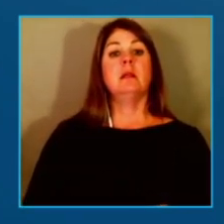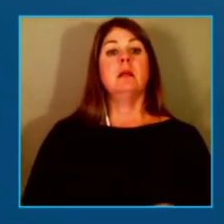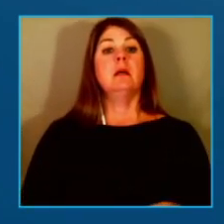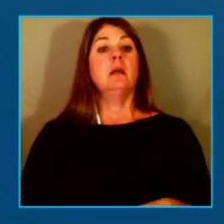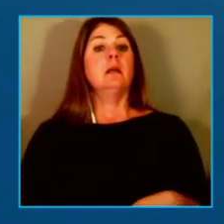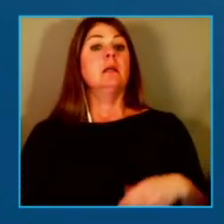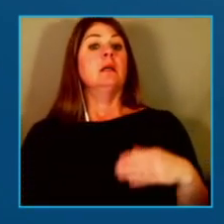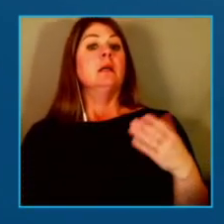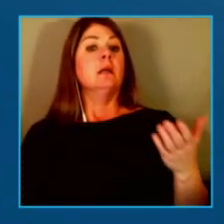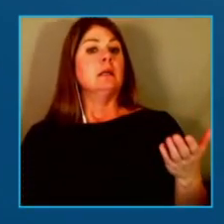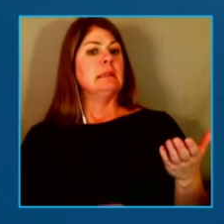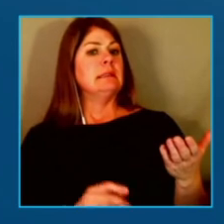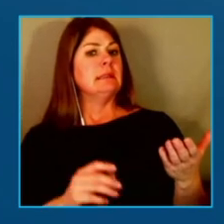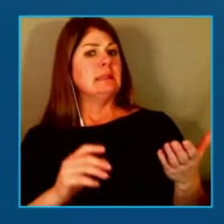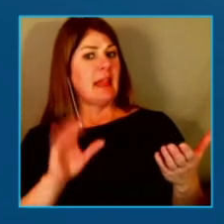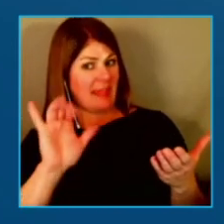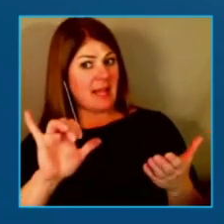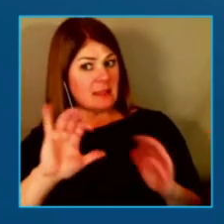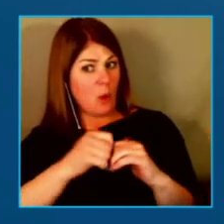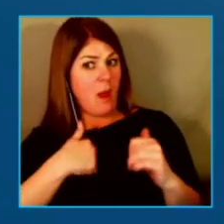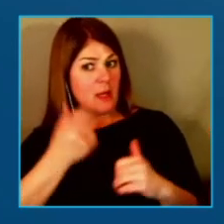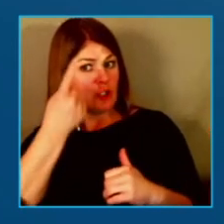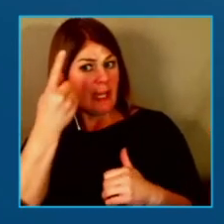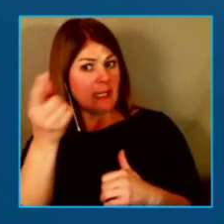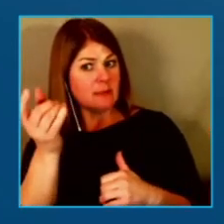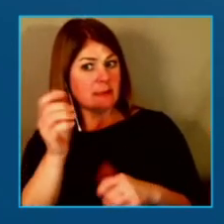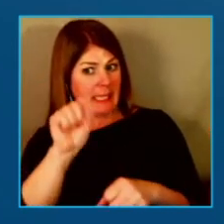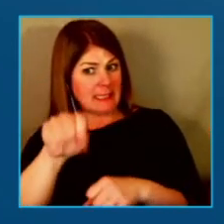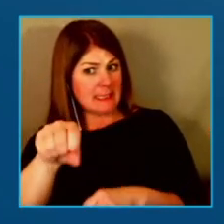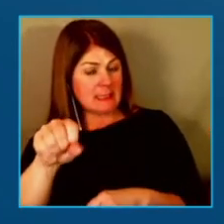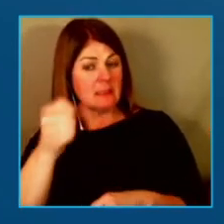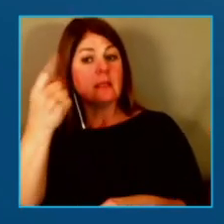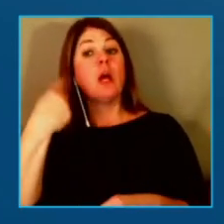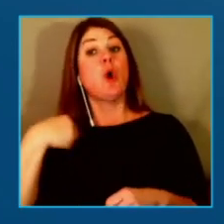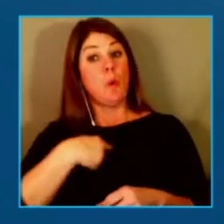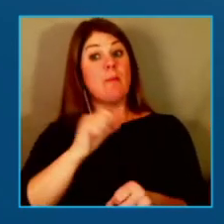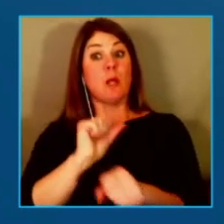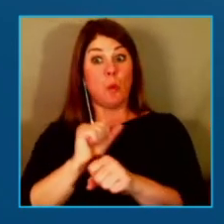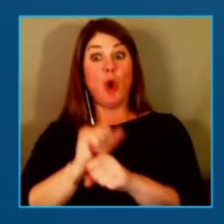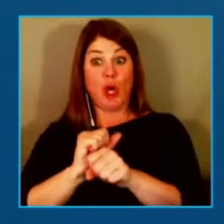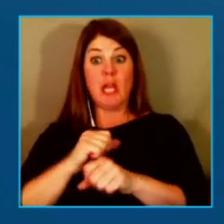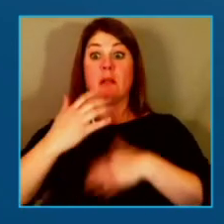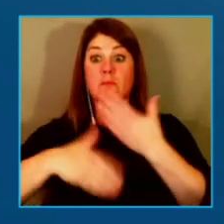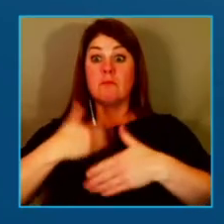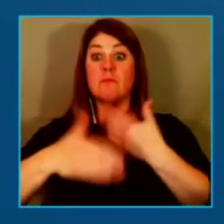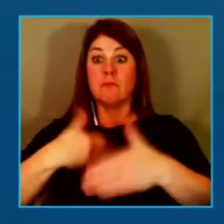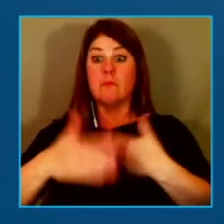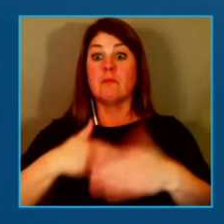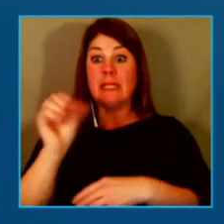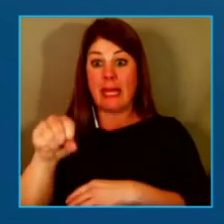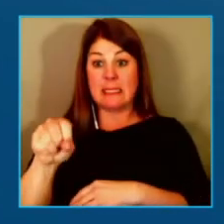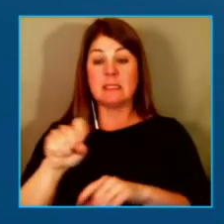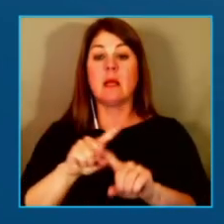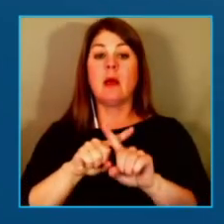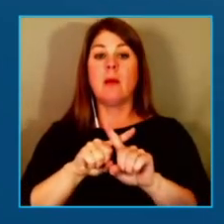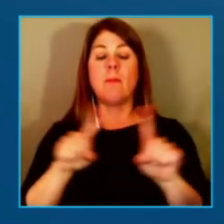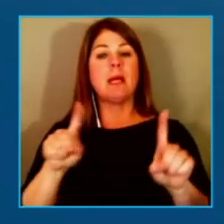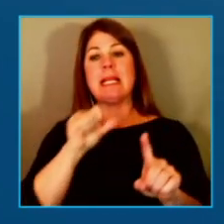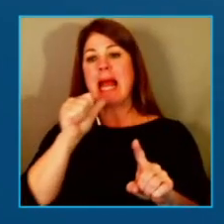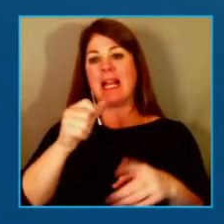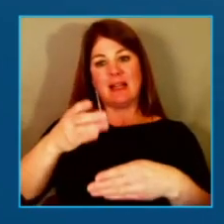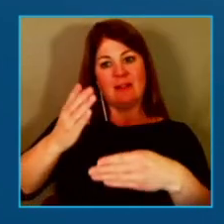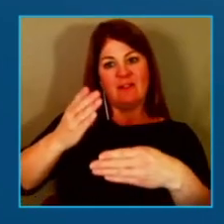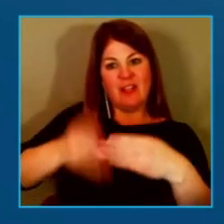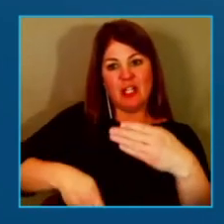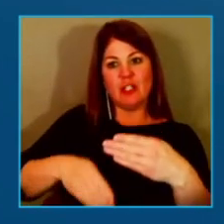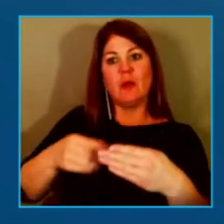That's my understanding, yes. We are, you know, we've been working on it all along, but didn't go complete with it until we got the approval